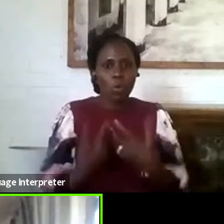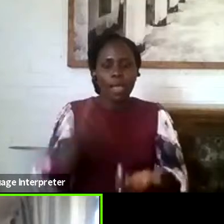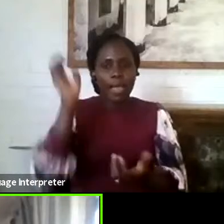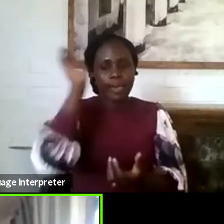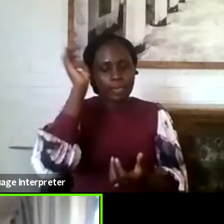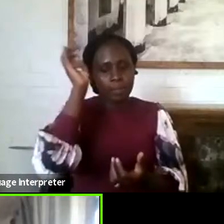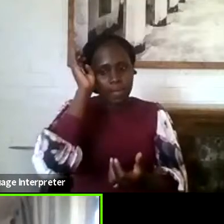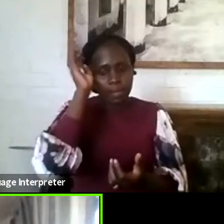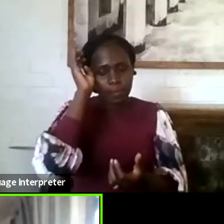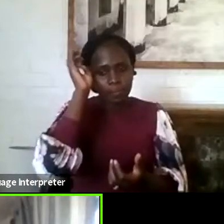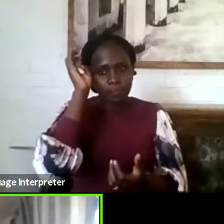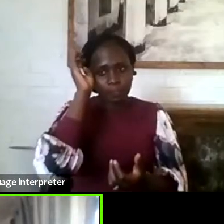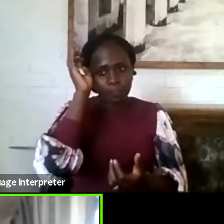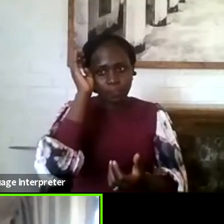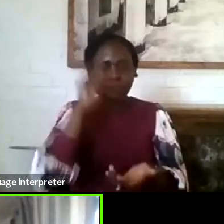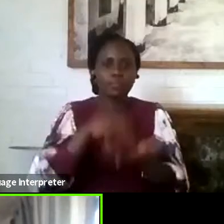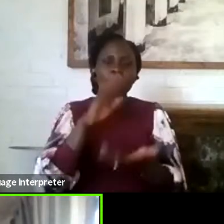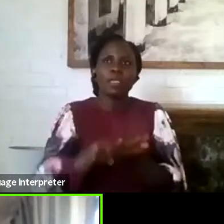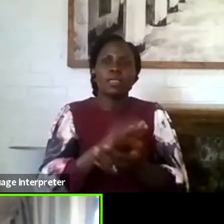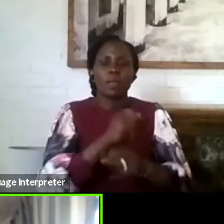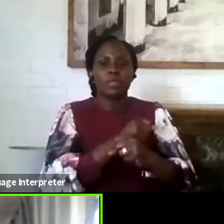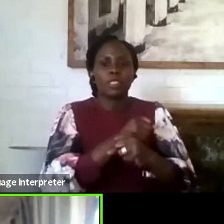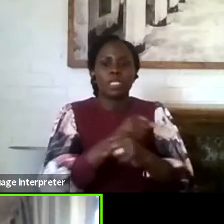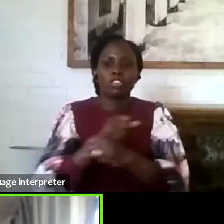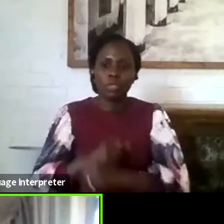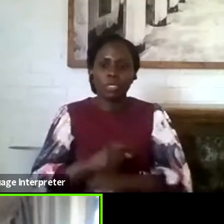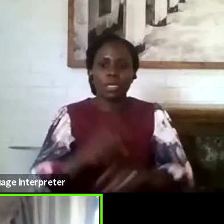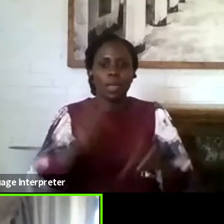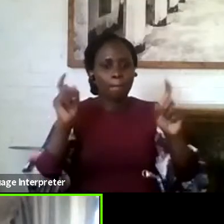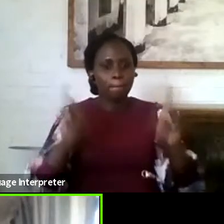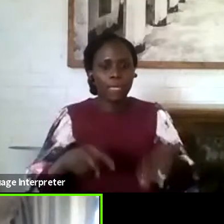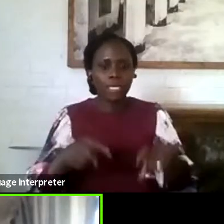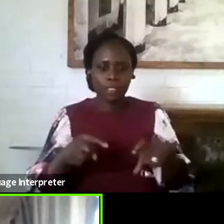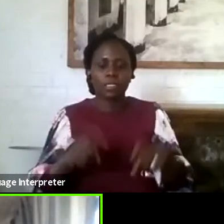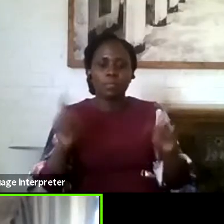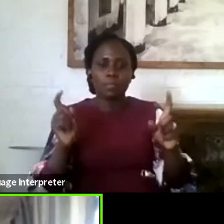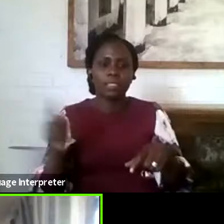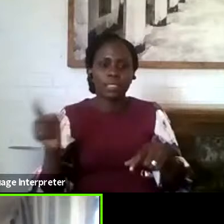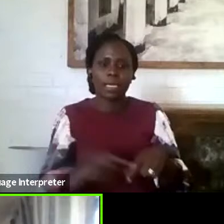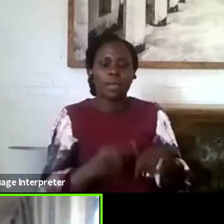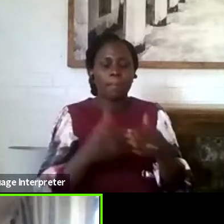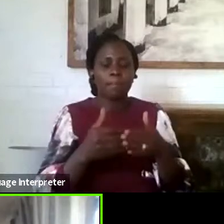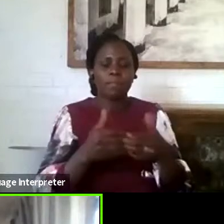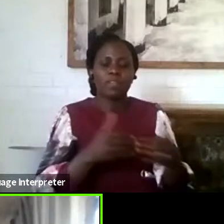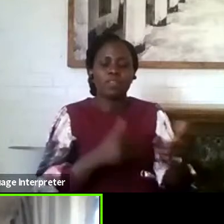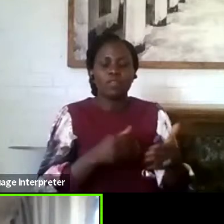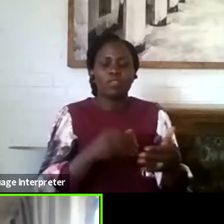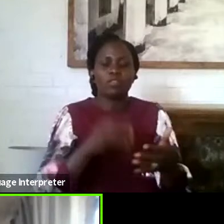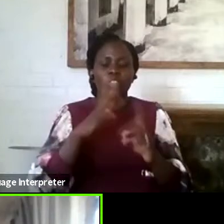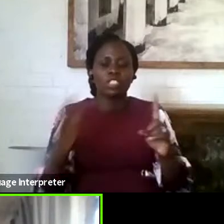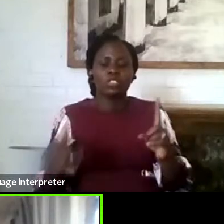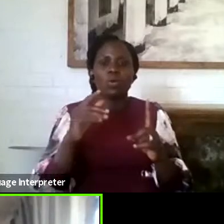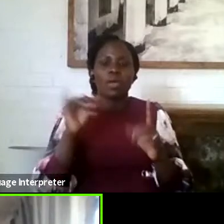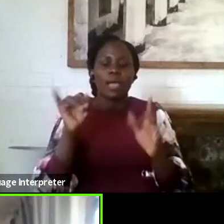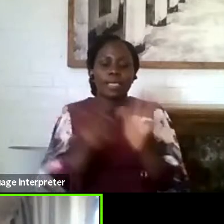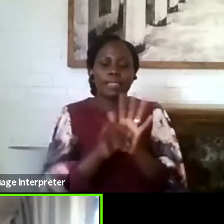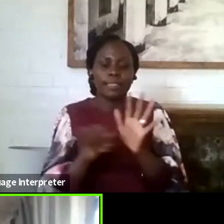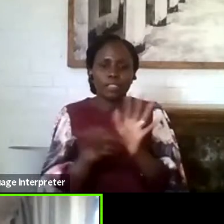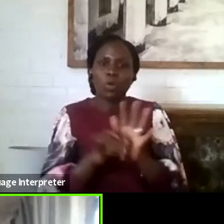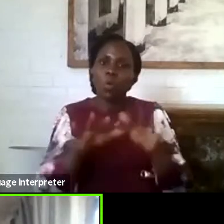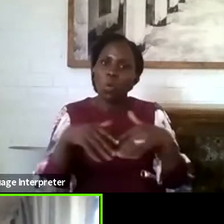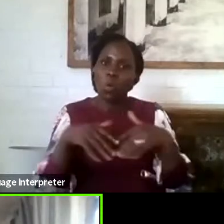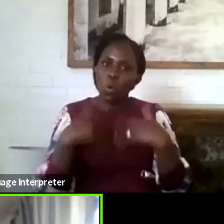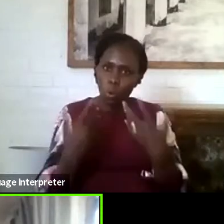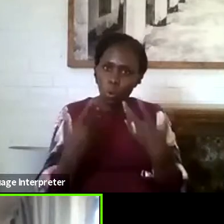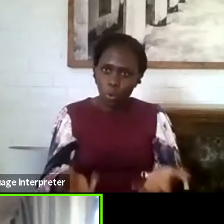Data protection must come before digital identity, or at the very least, they need to work